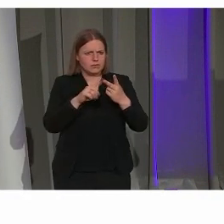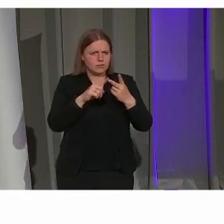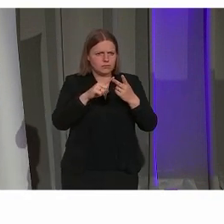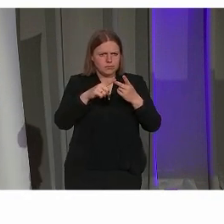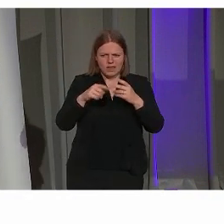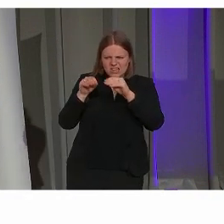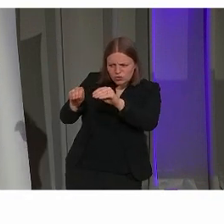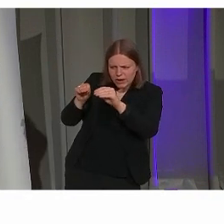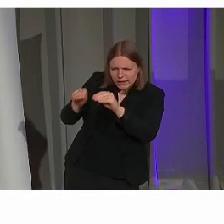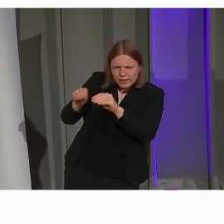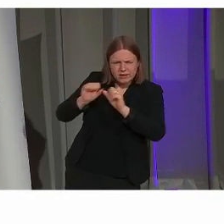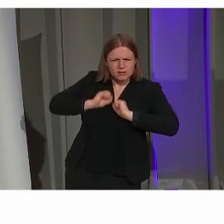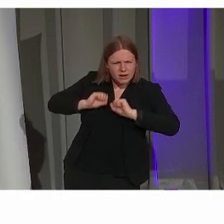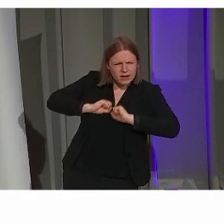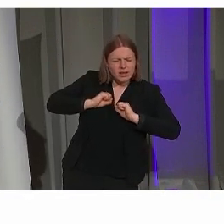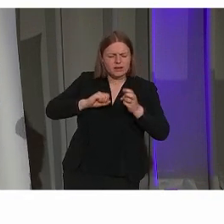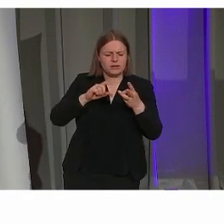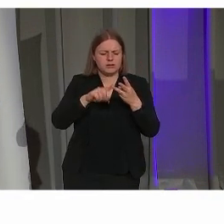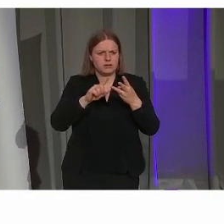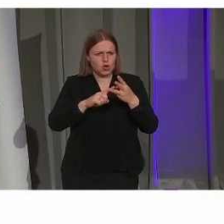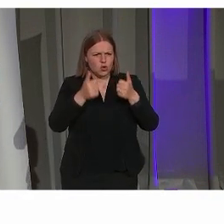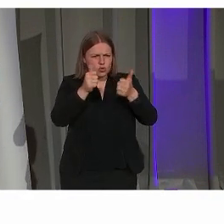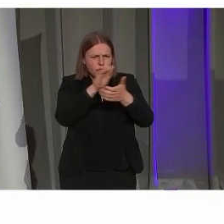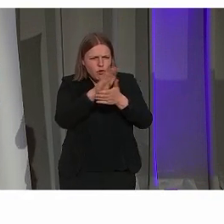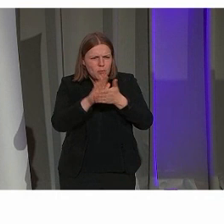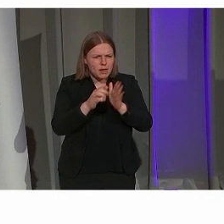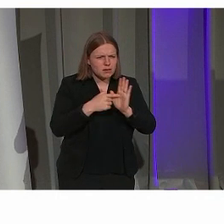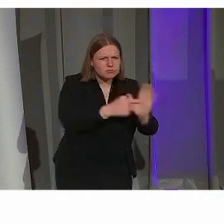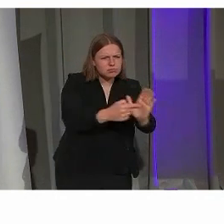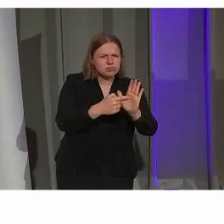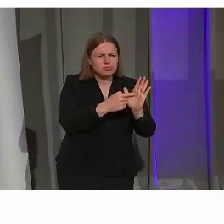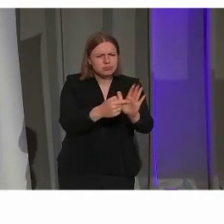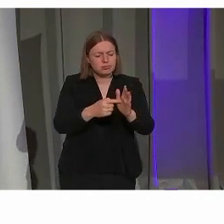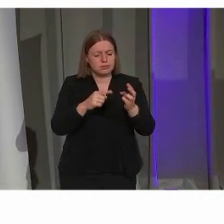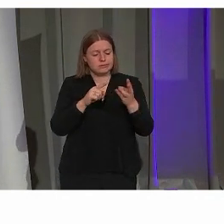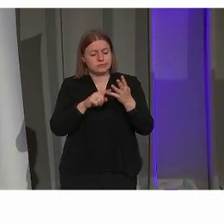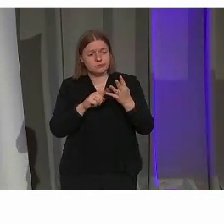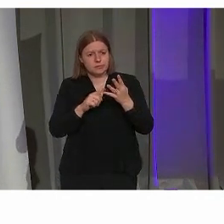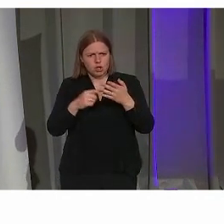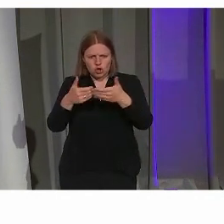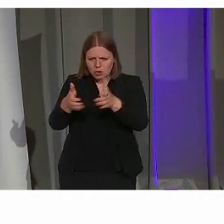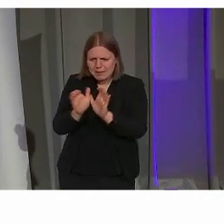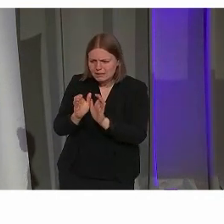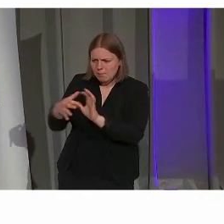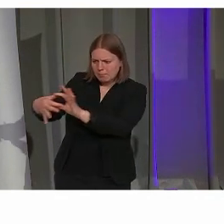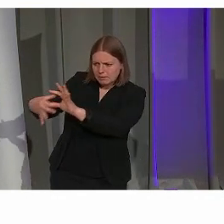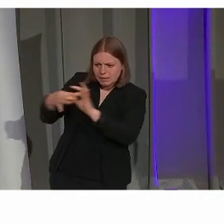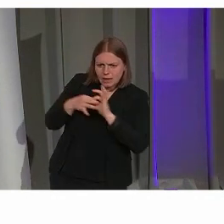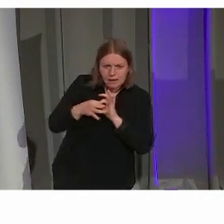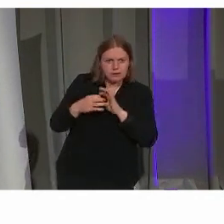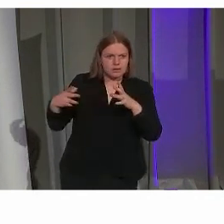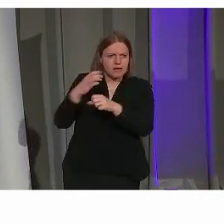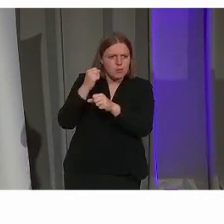beleids the promotion of best practices, community engagement and